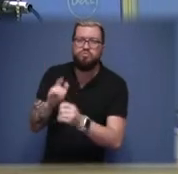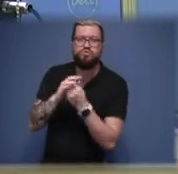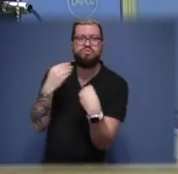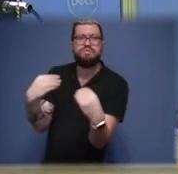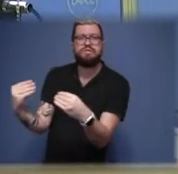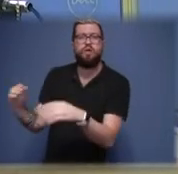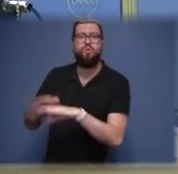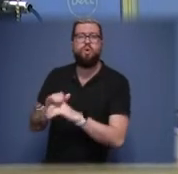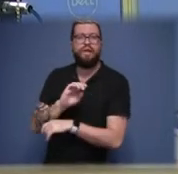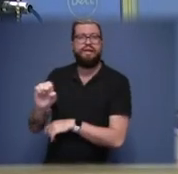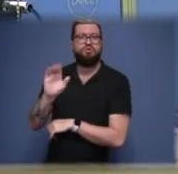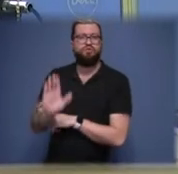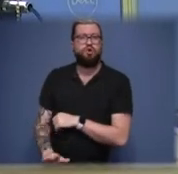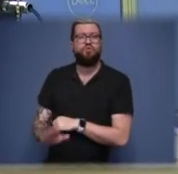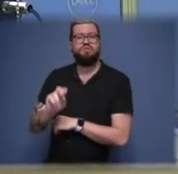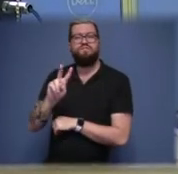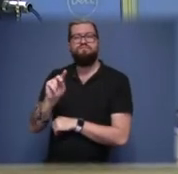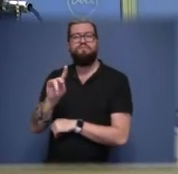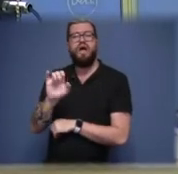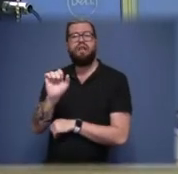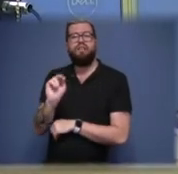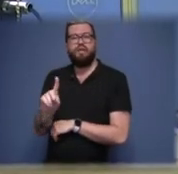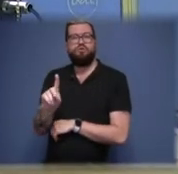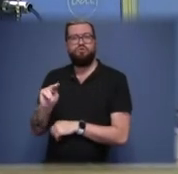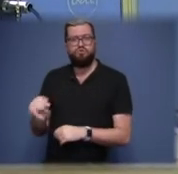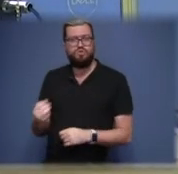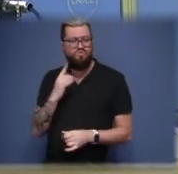East Coast. And we worked really hard,